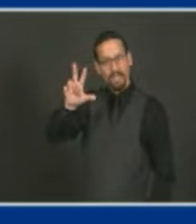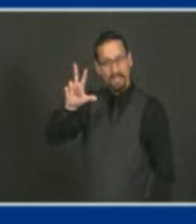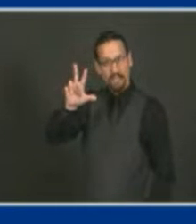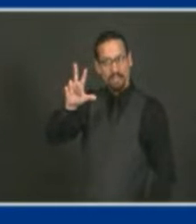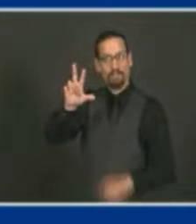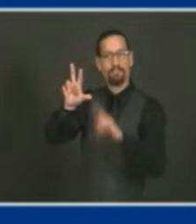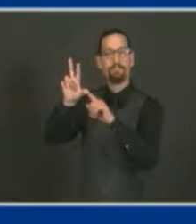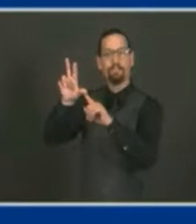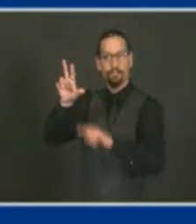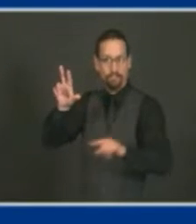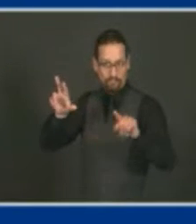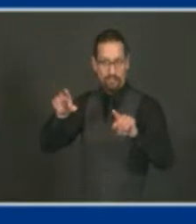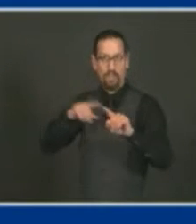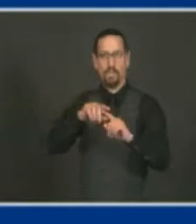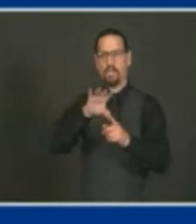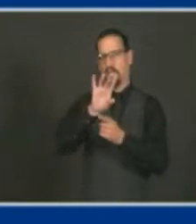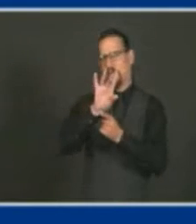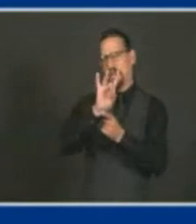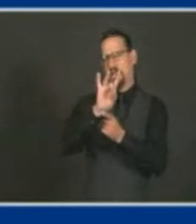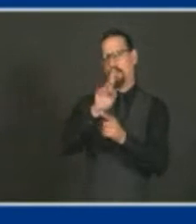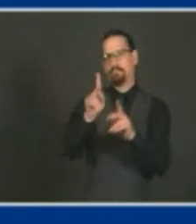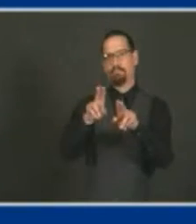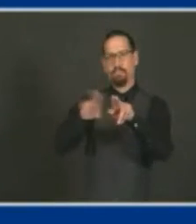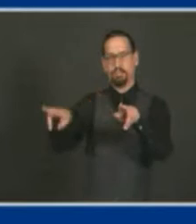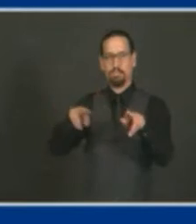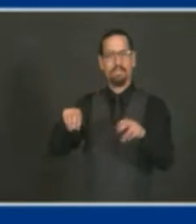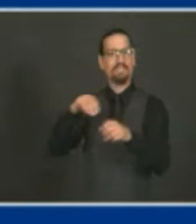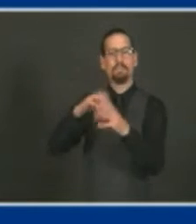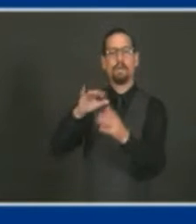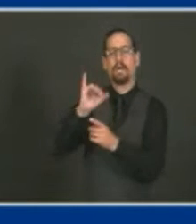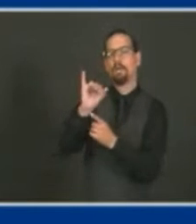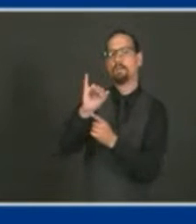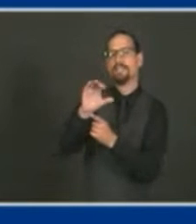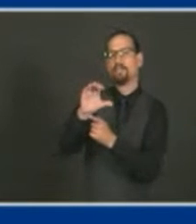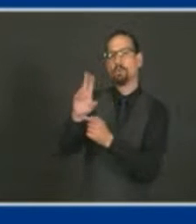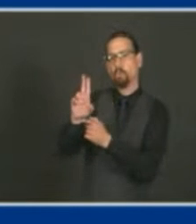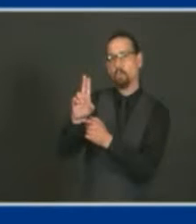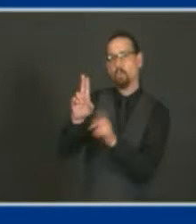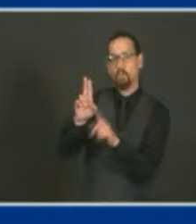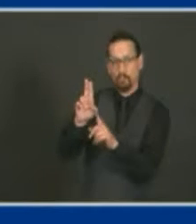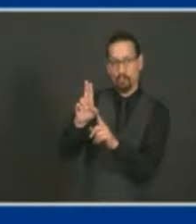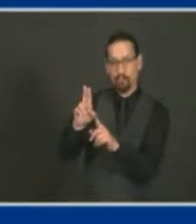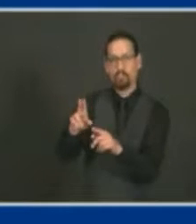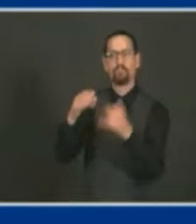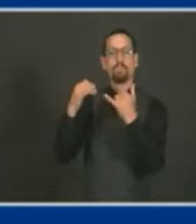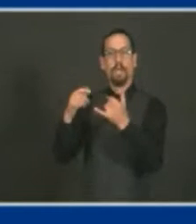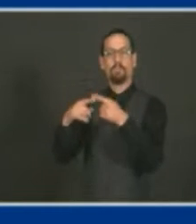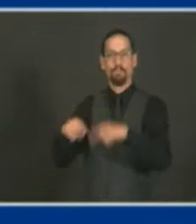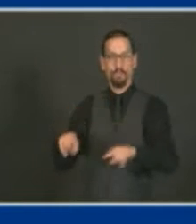people, 8 are in an intensive care unit and 5 are on a ventilator.